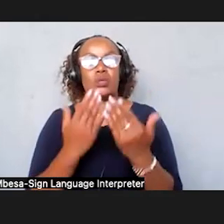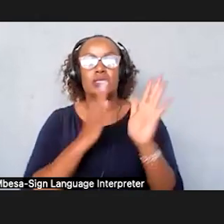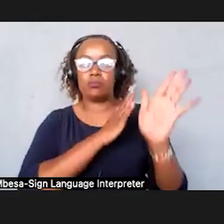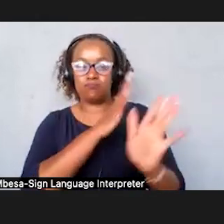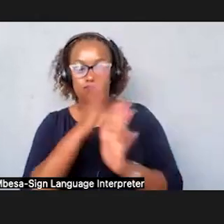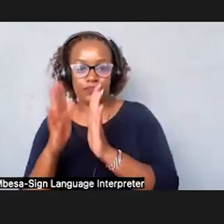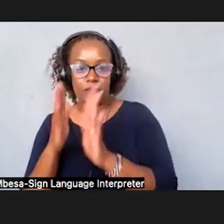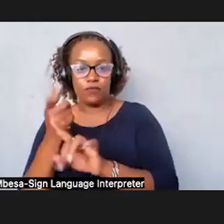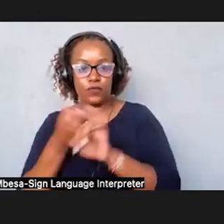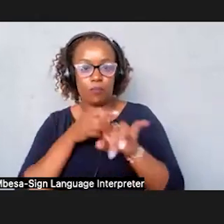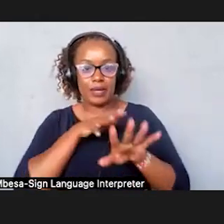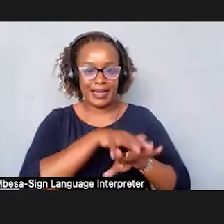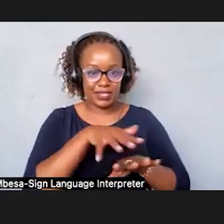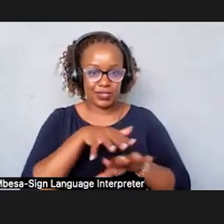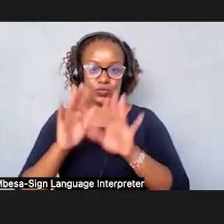level?